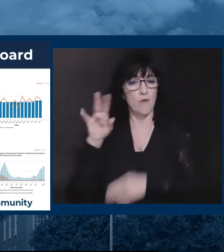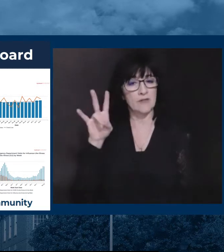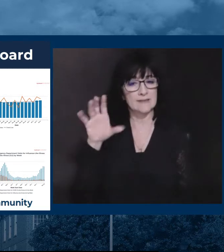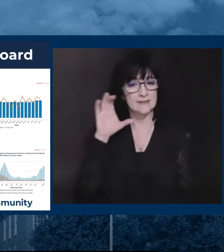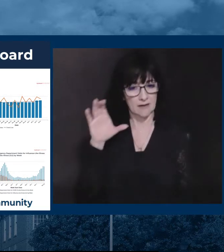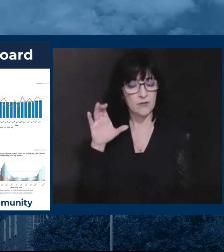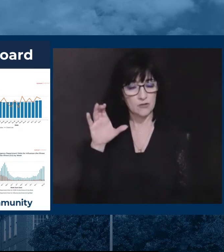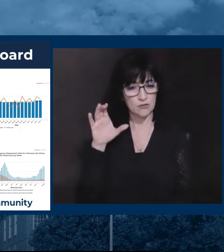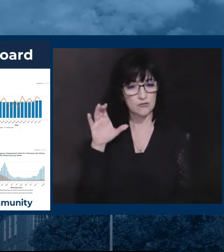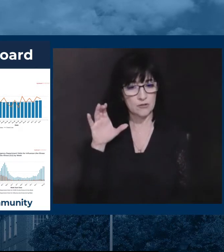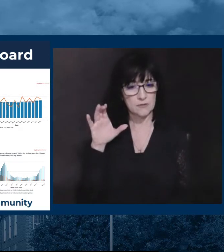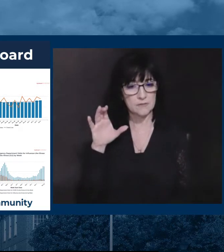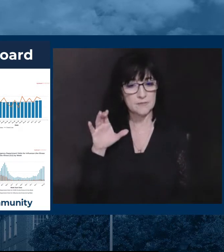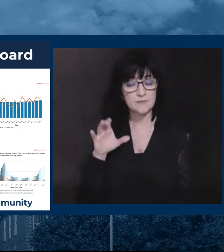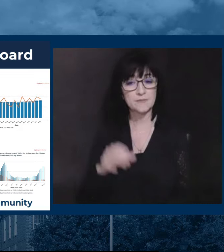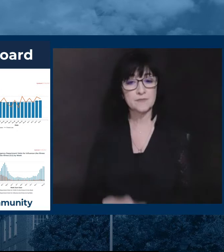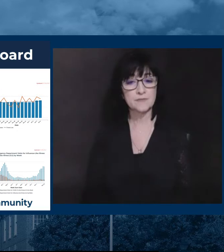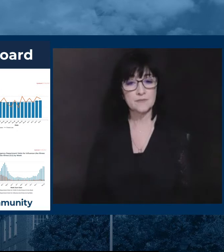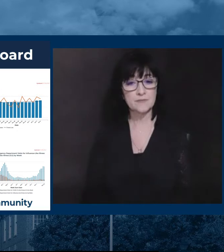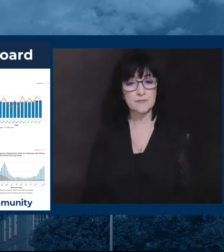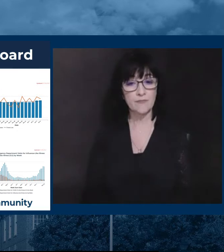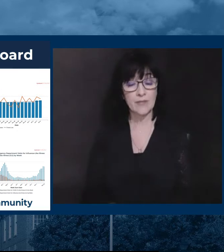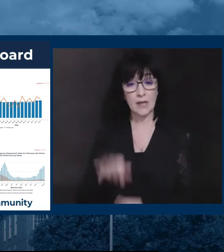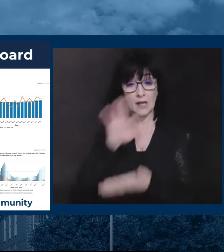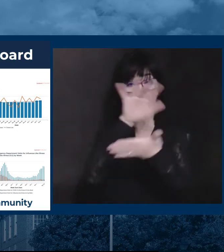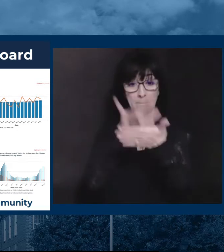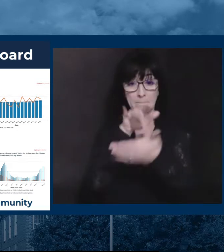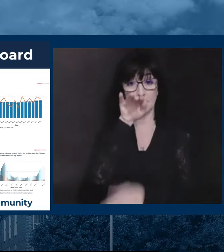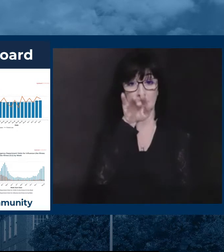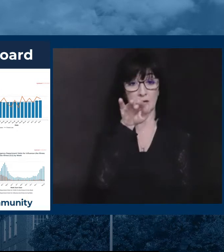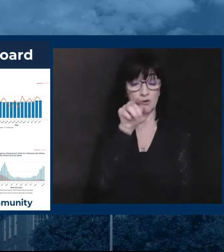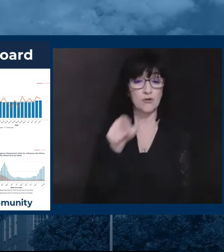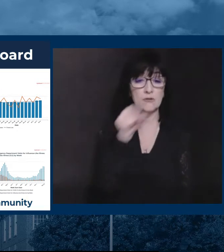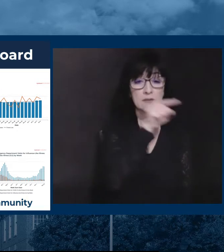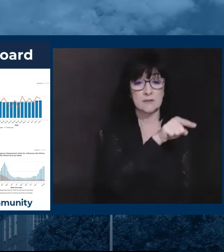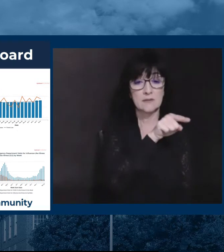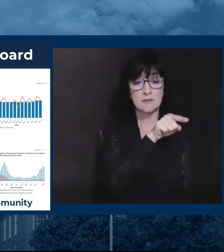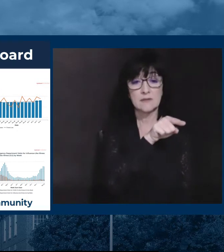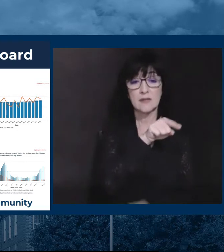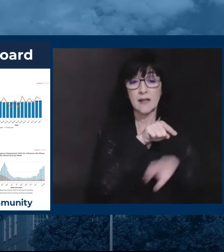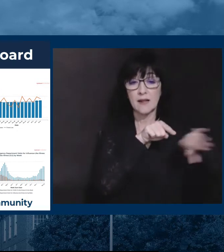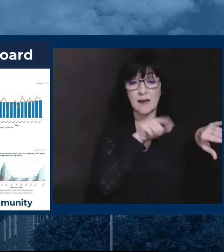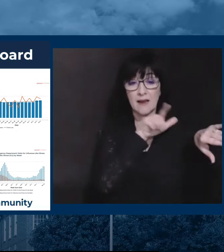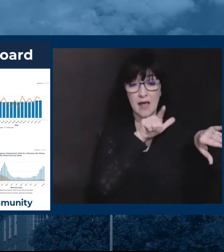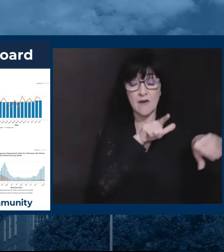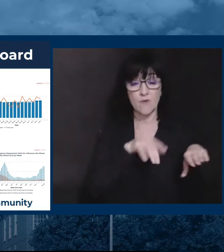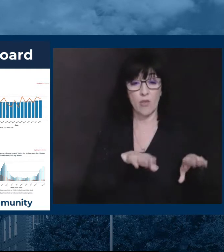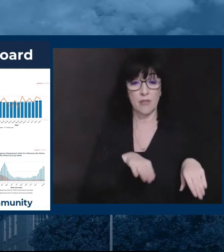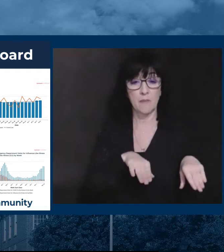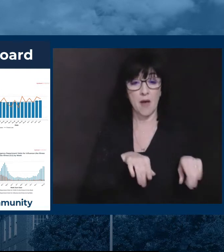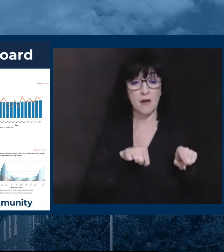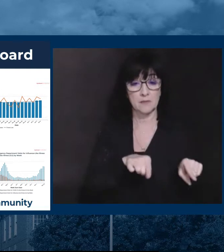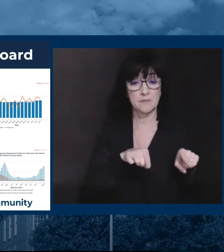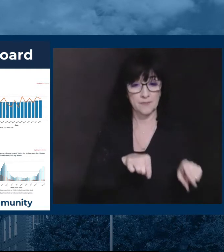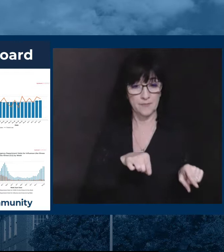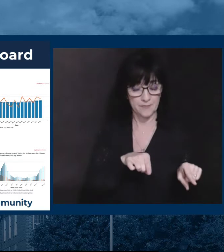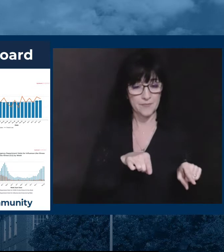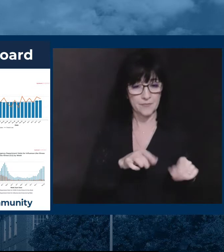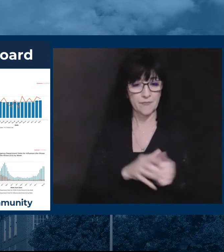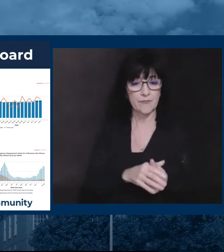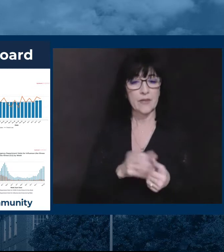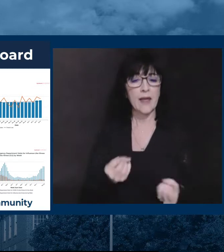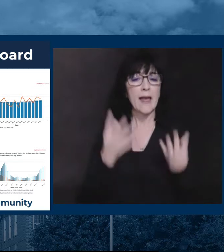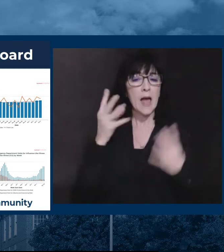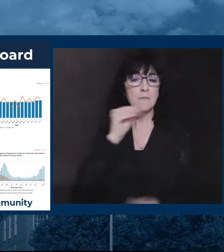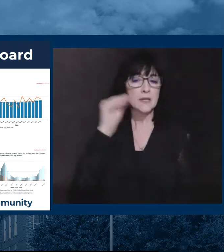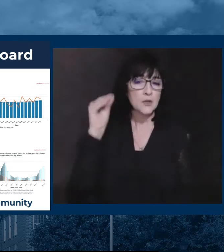two graphs in the middle and the far left on the bottom is the percent of tests that are positive there in the middle. Again, at